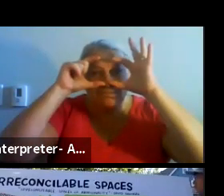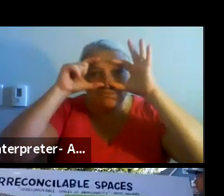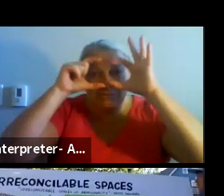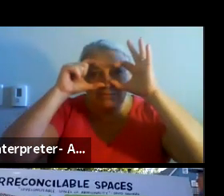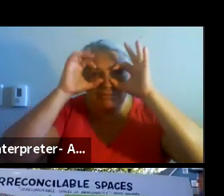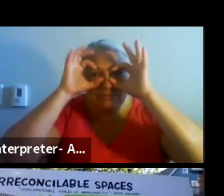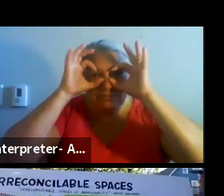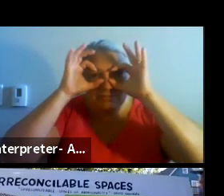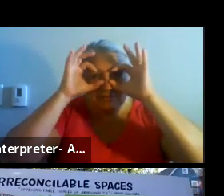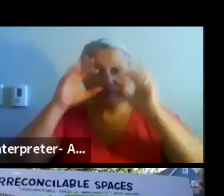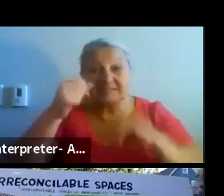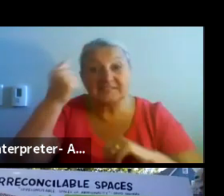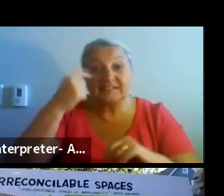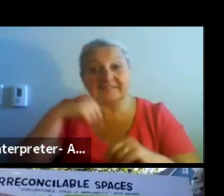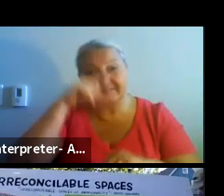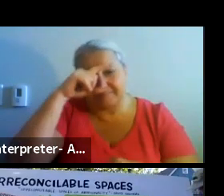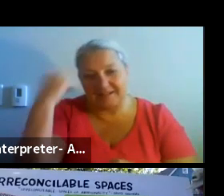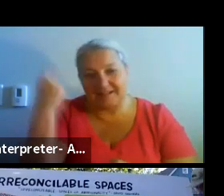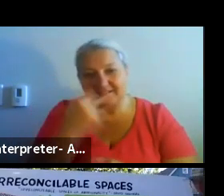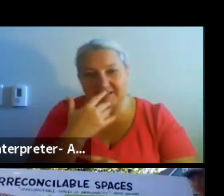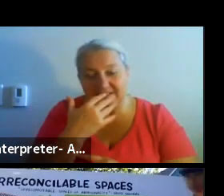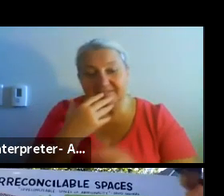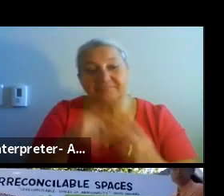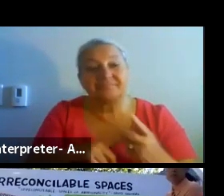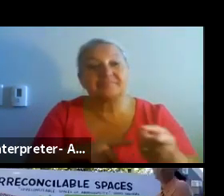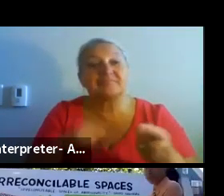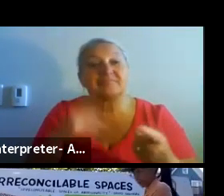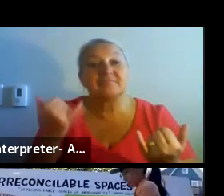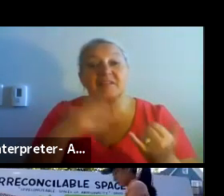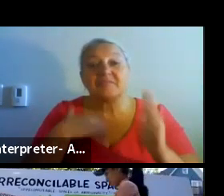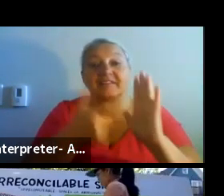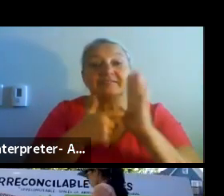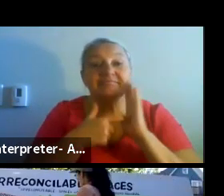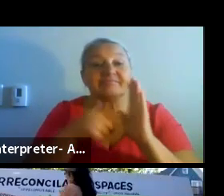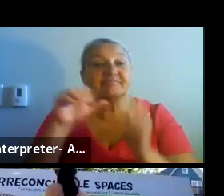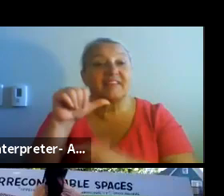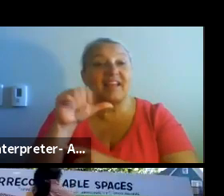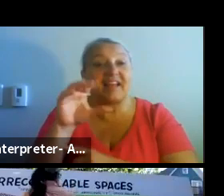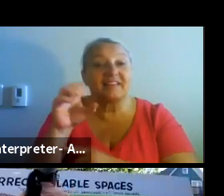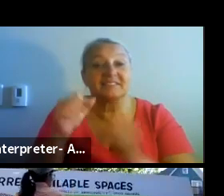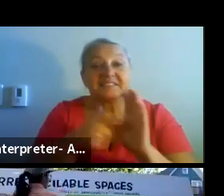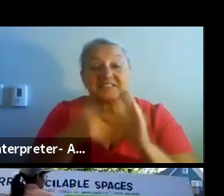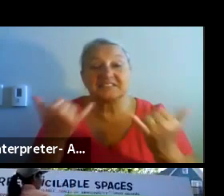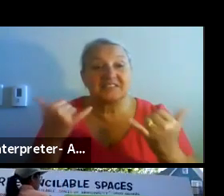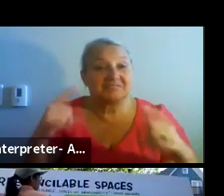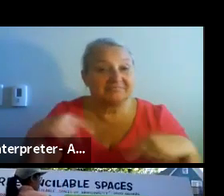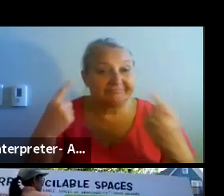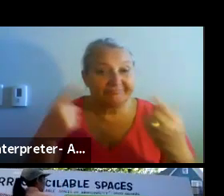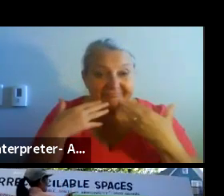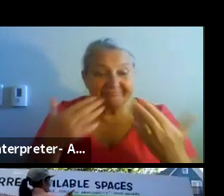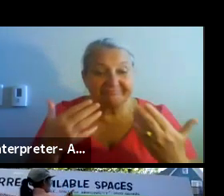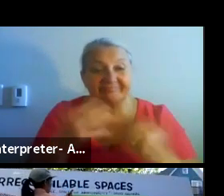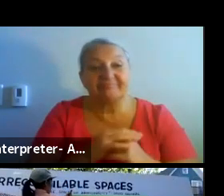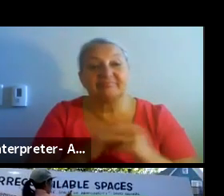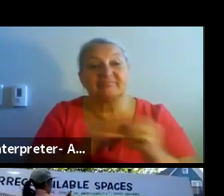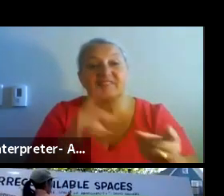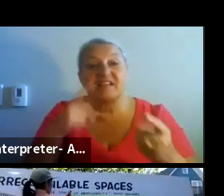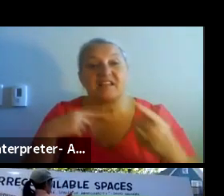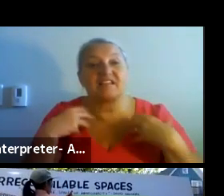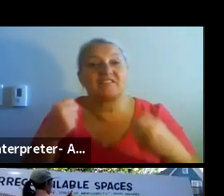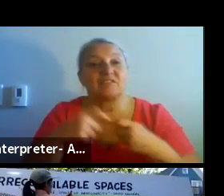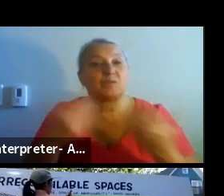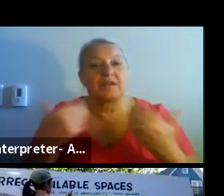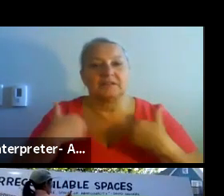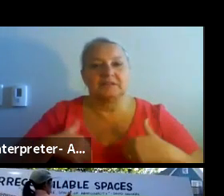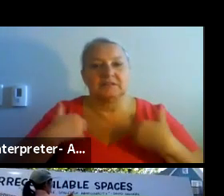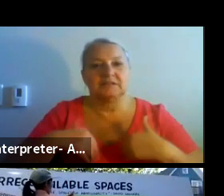frames. My access needs, so far so good. I am recovering from a lung infection, so